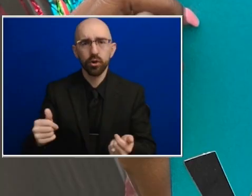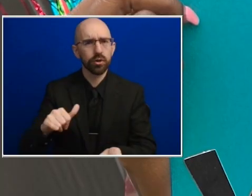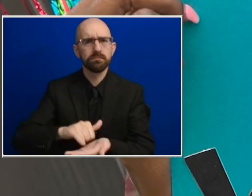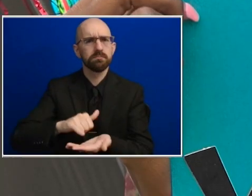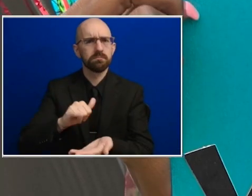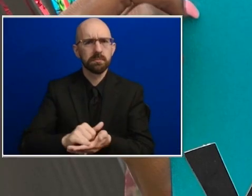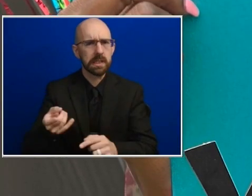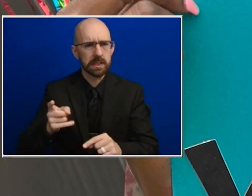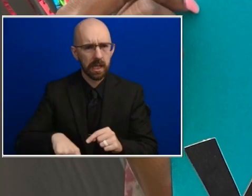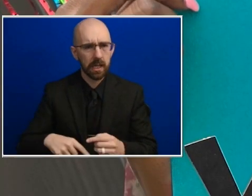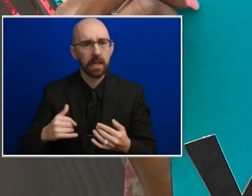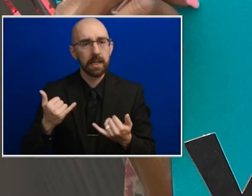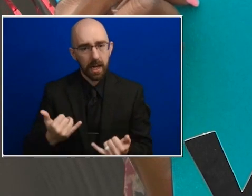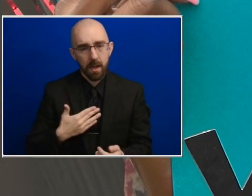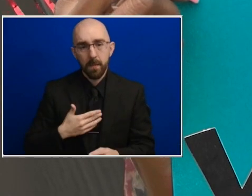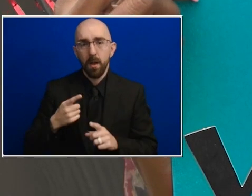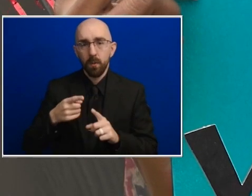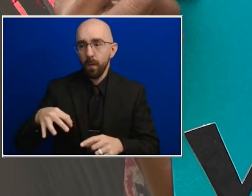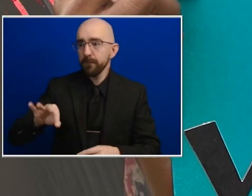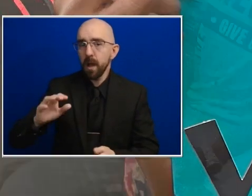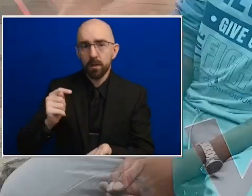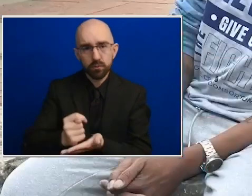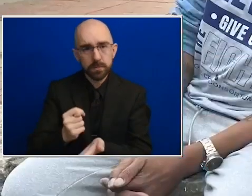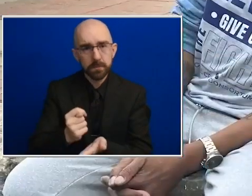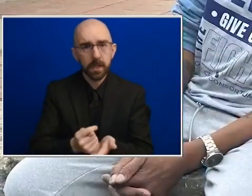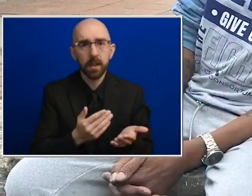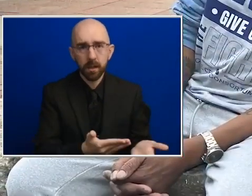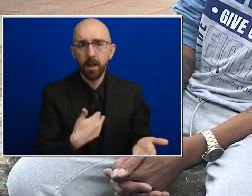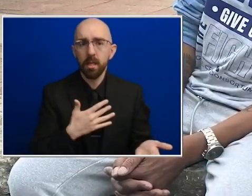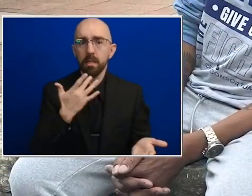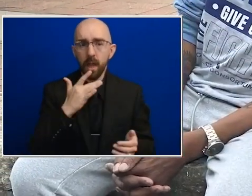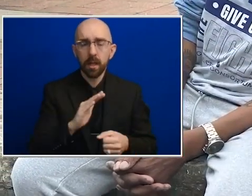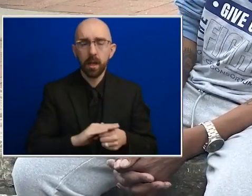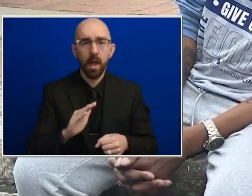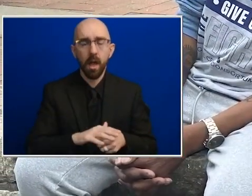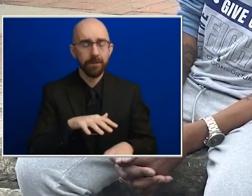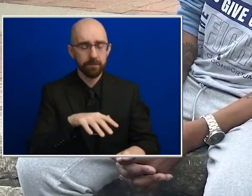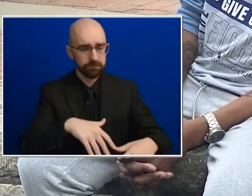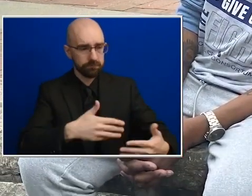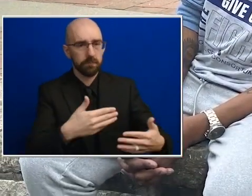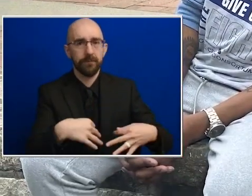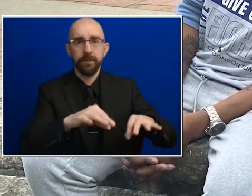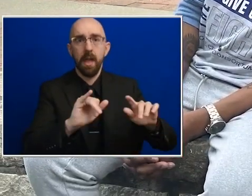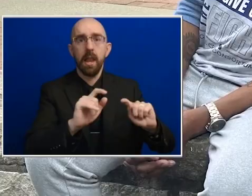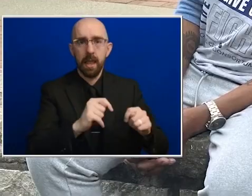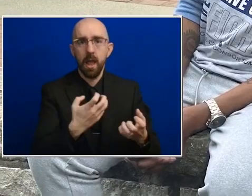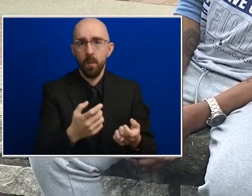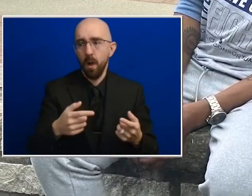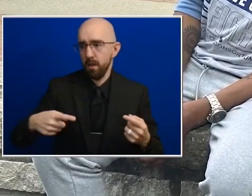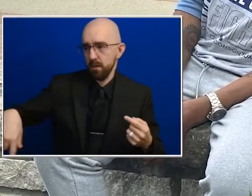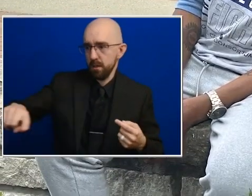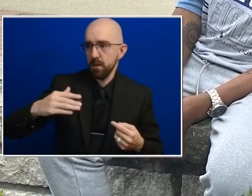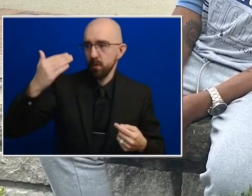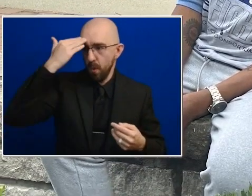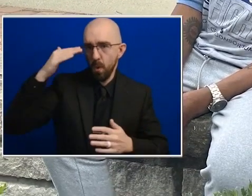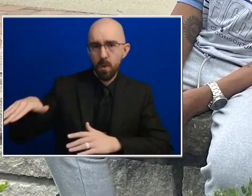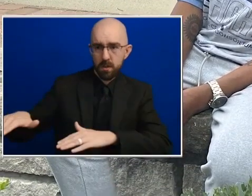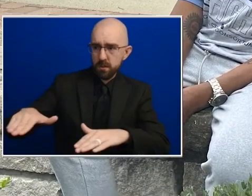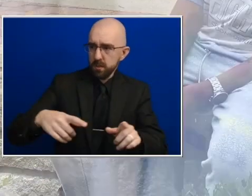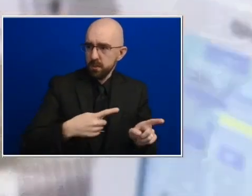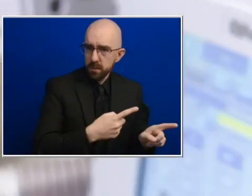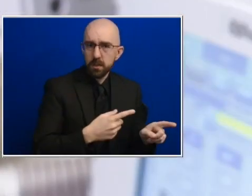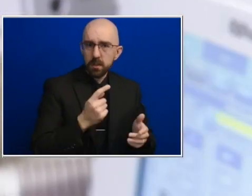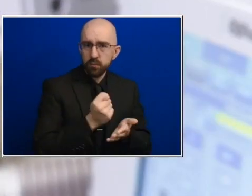now that I found a treatment and I was lucky enough to stumble upon a treatment, I would like everybody else to know about this so that, they have